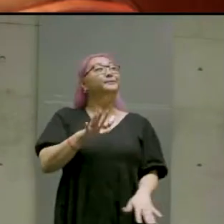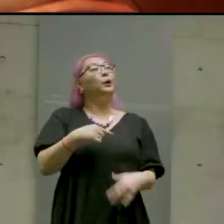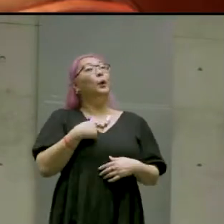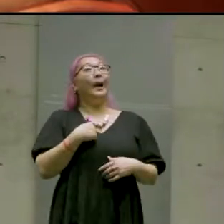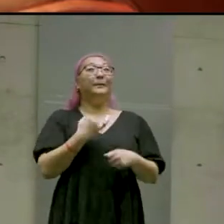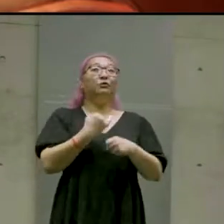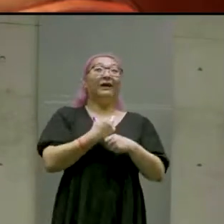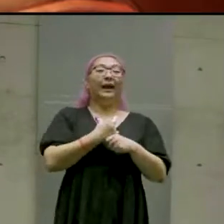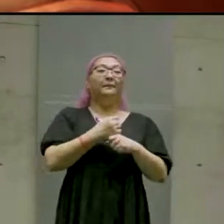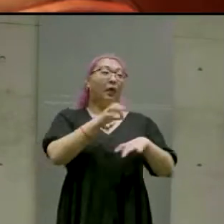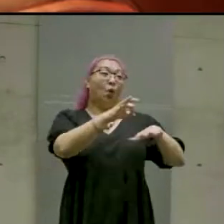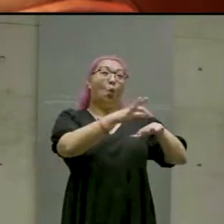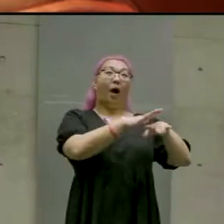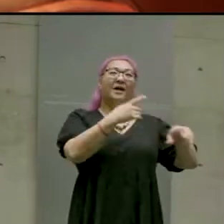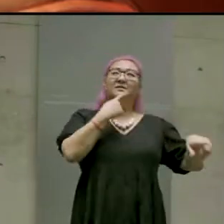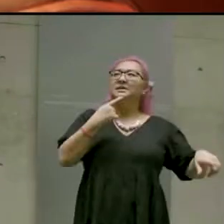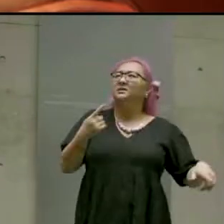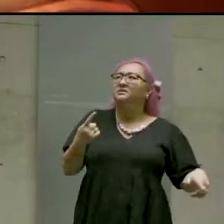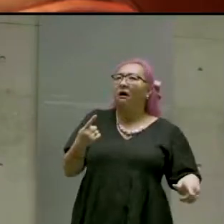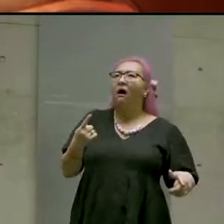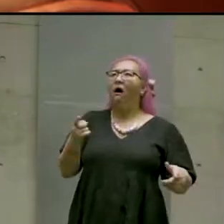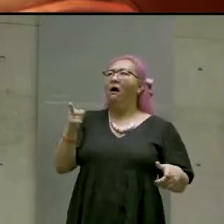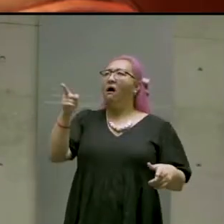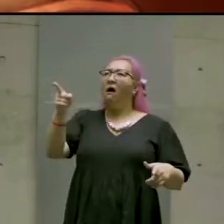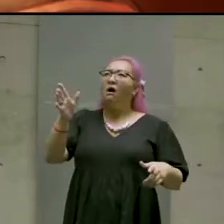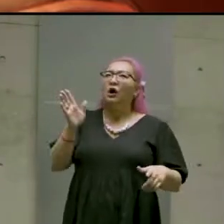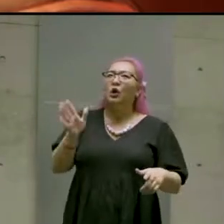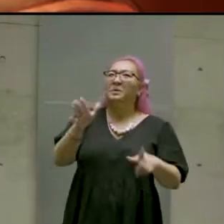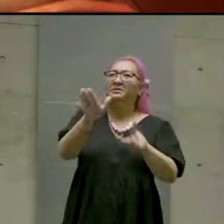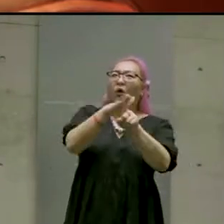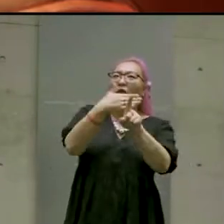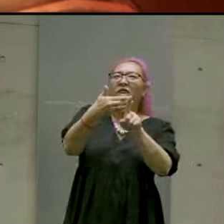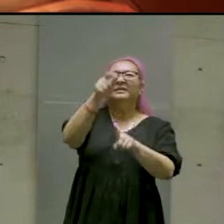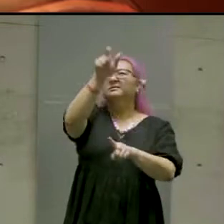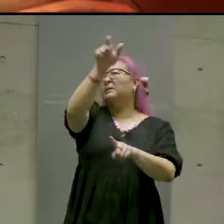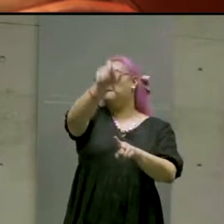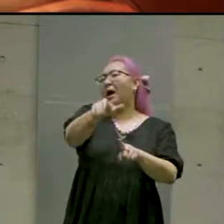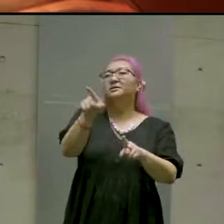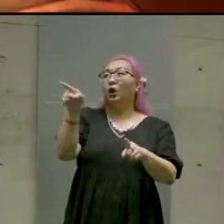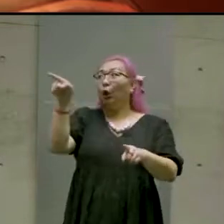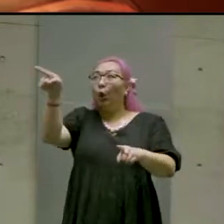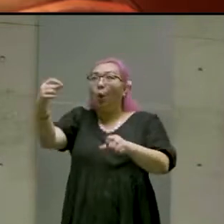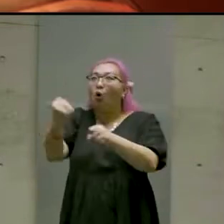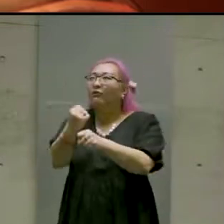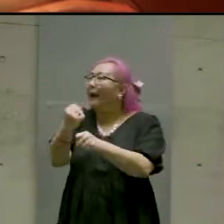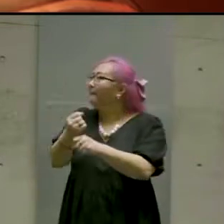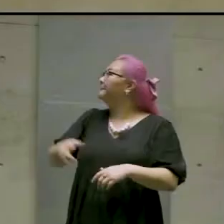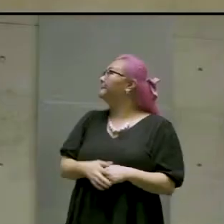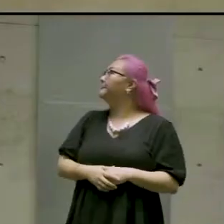him, for both our sakes, you'd better convince the mentor that you're Graham, because otherwise you'll be in trouble with the authorities.